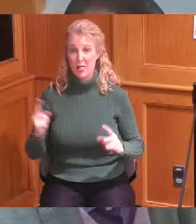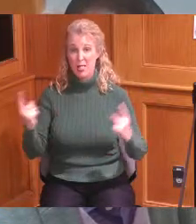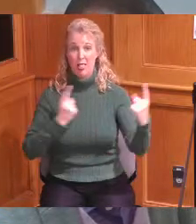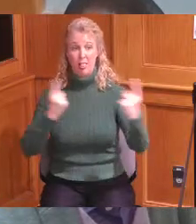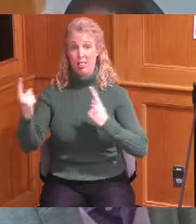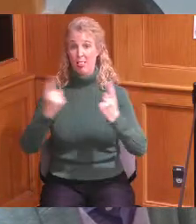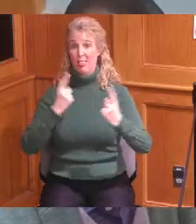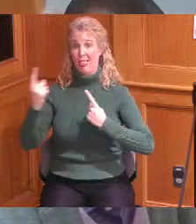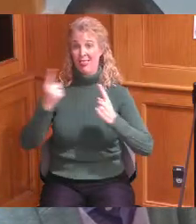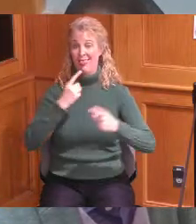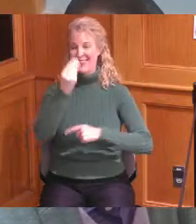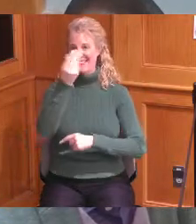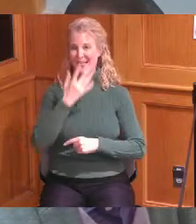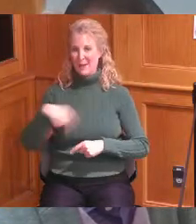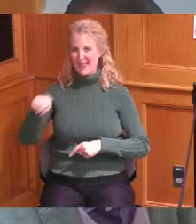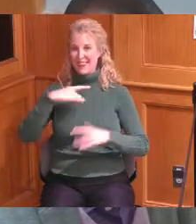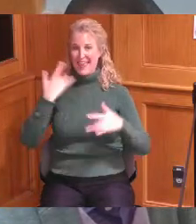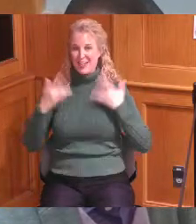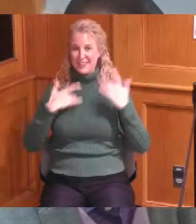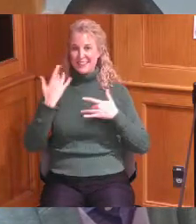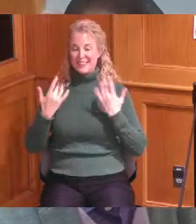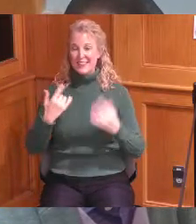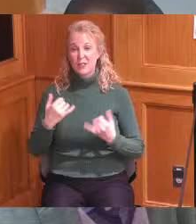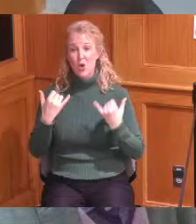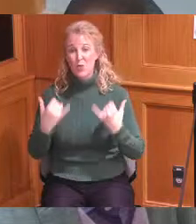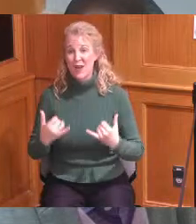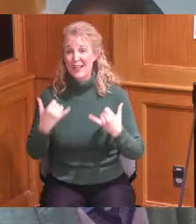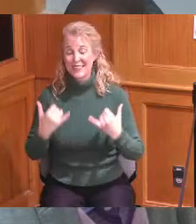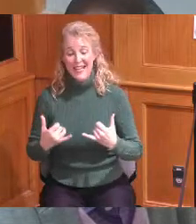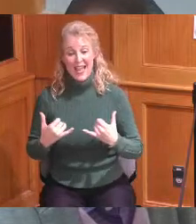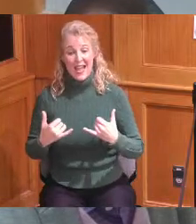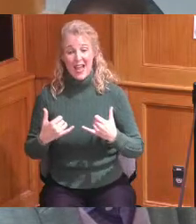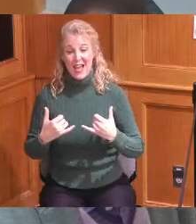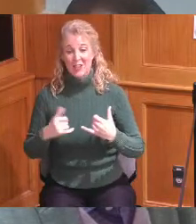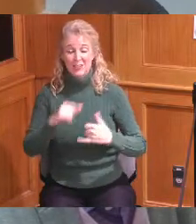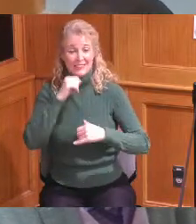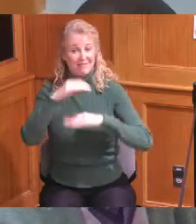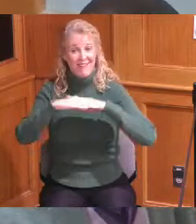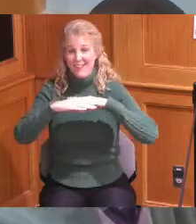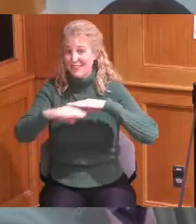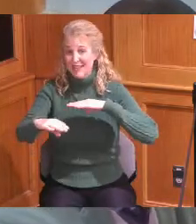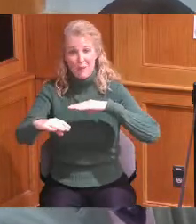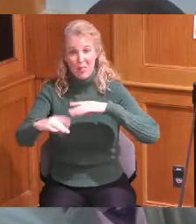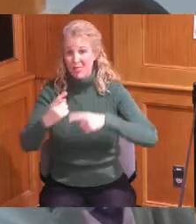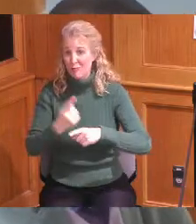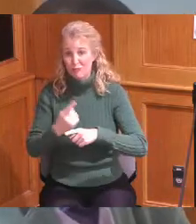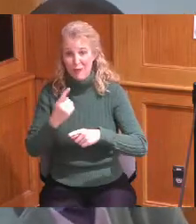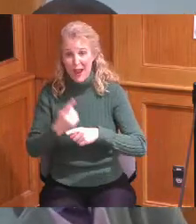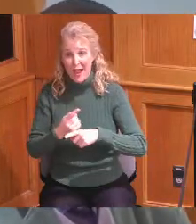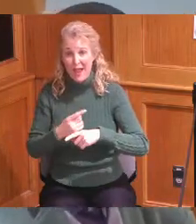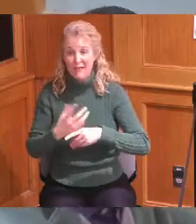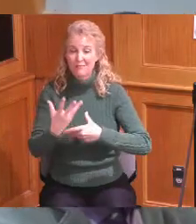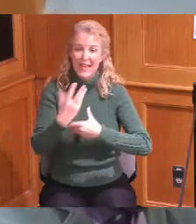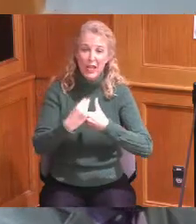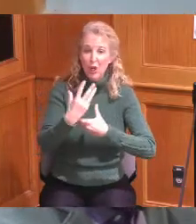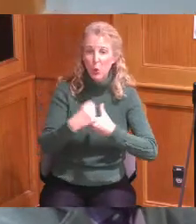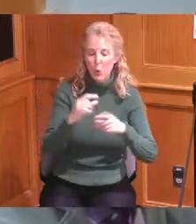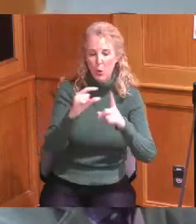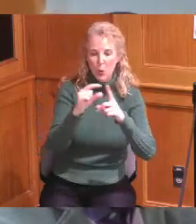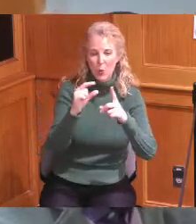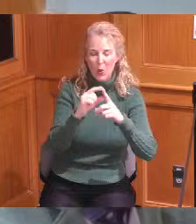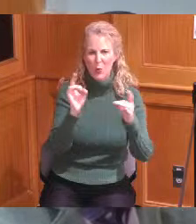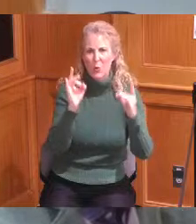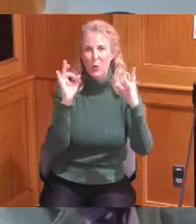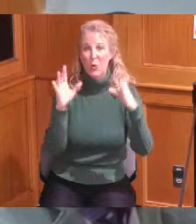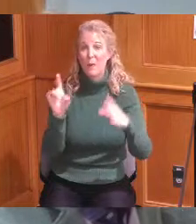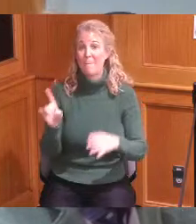being excited about it. But we're in turbulent times right now about this debate going on about inclusion in anything. But because